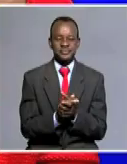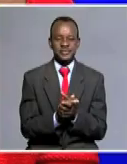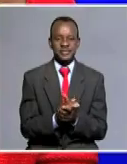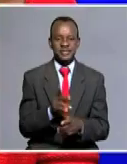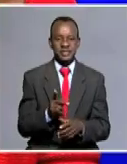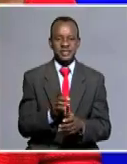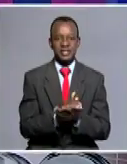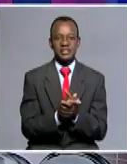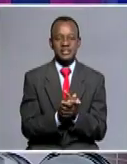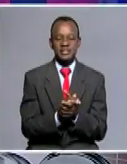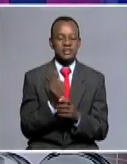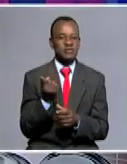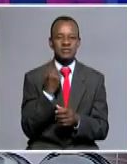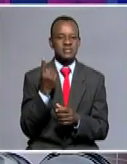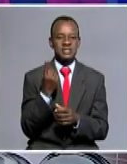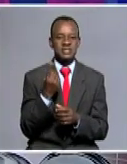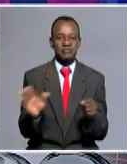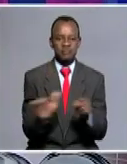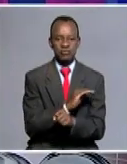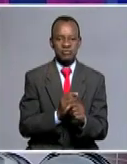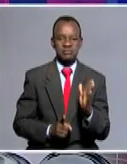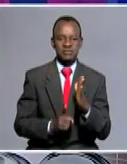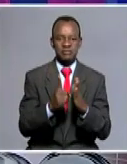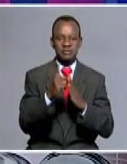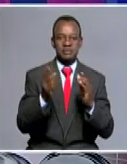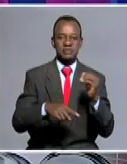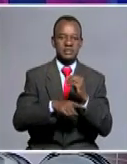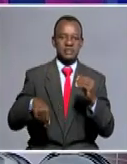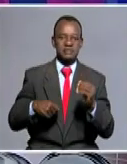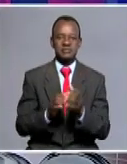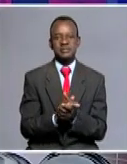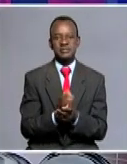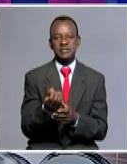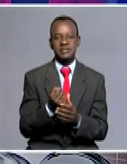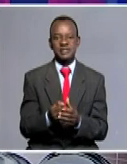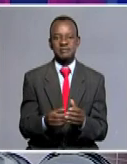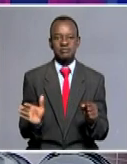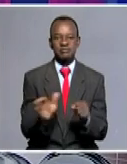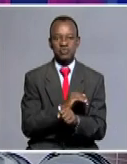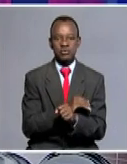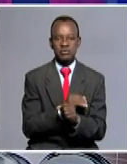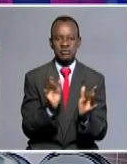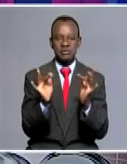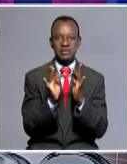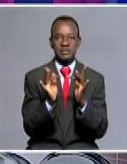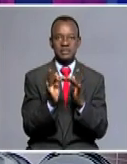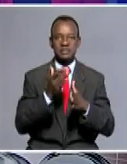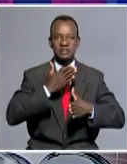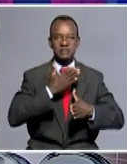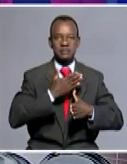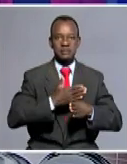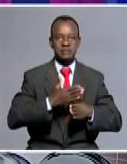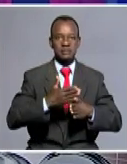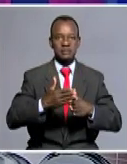connectivities, which is only fair. And as a country, we obviously are battling other issues, but obviously internet has become very core to